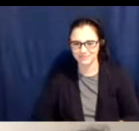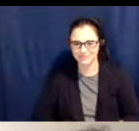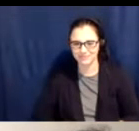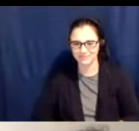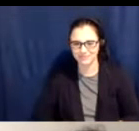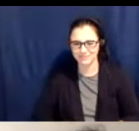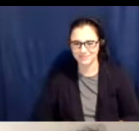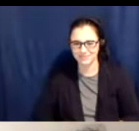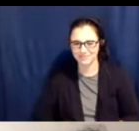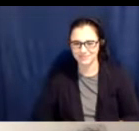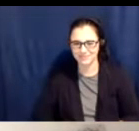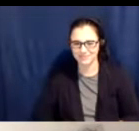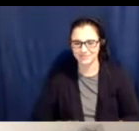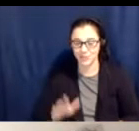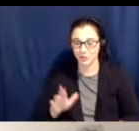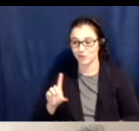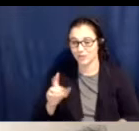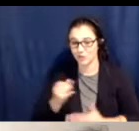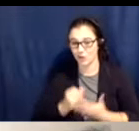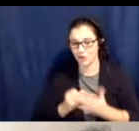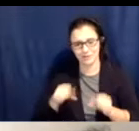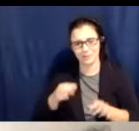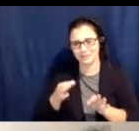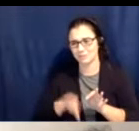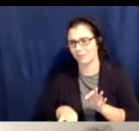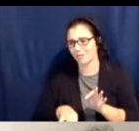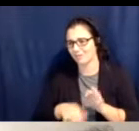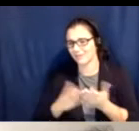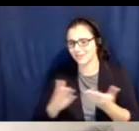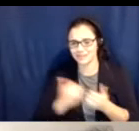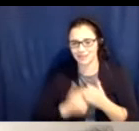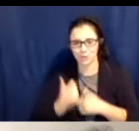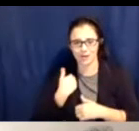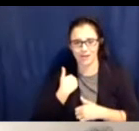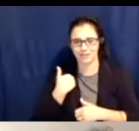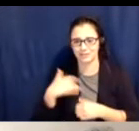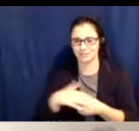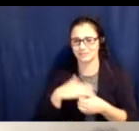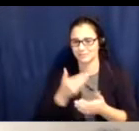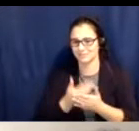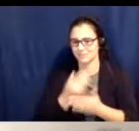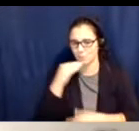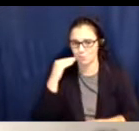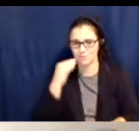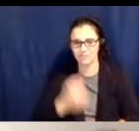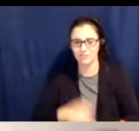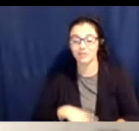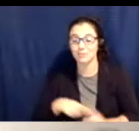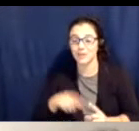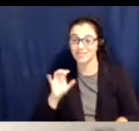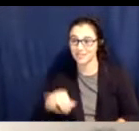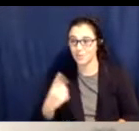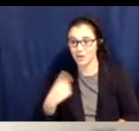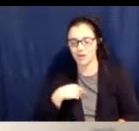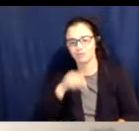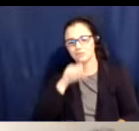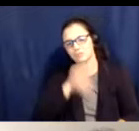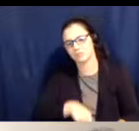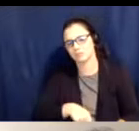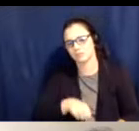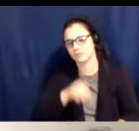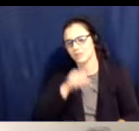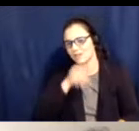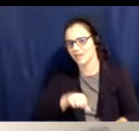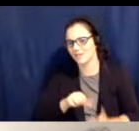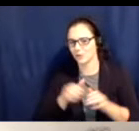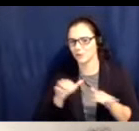3D art can be so simple. I mean, these are things everybody has around home. So, but this I love. I love how they did the